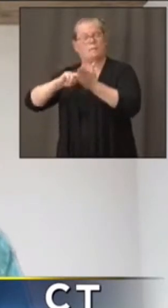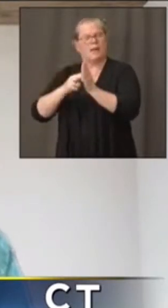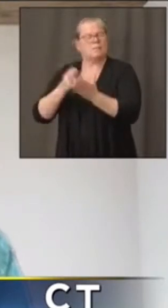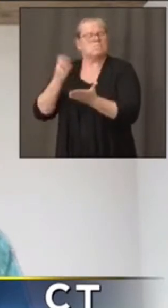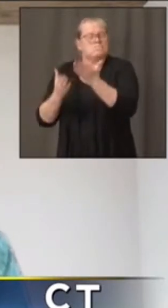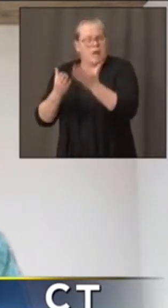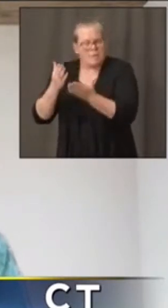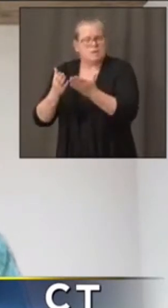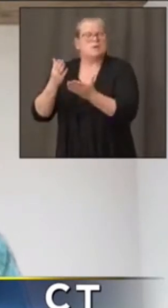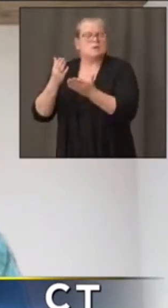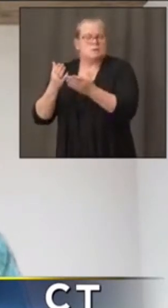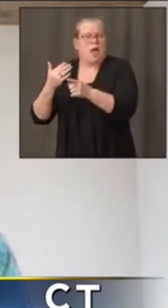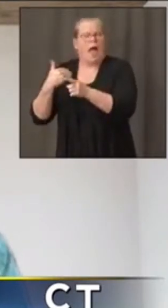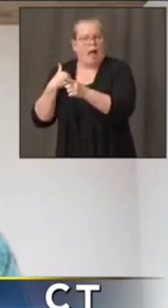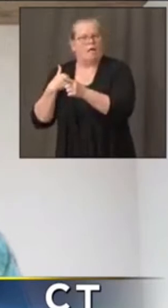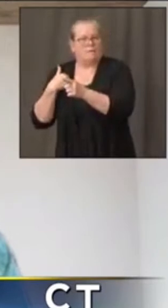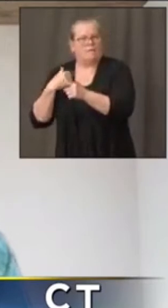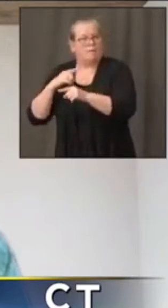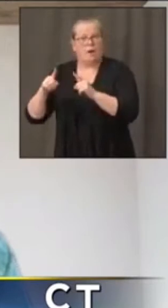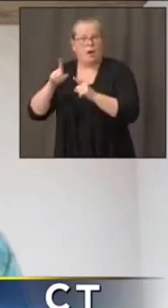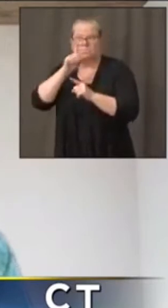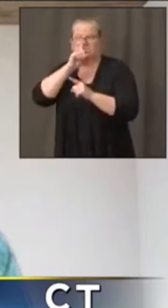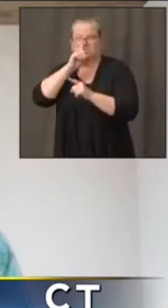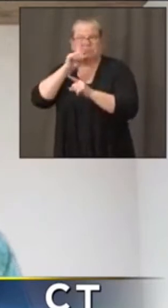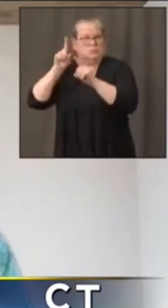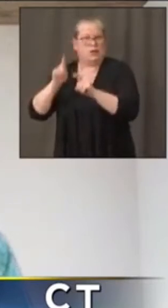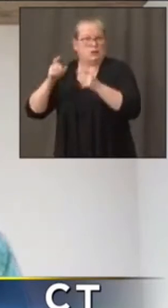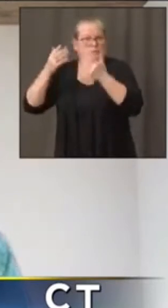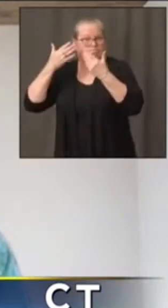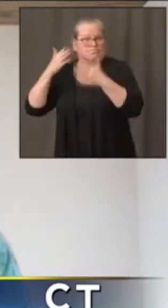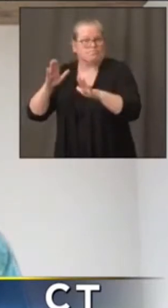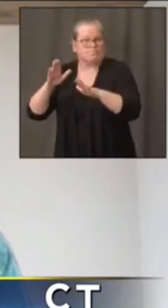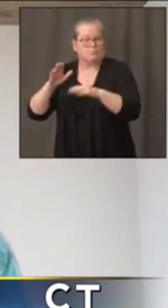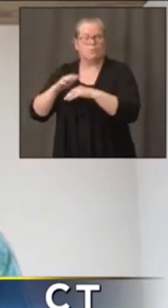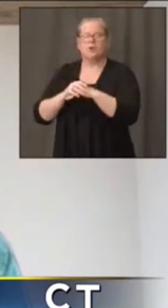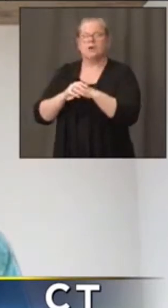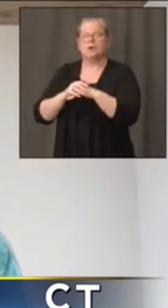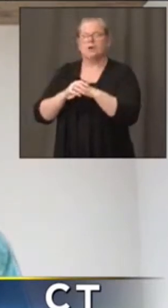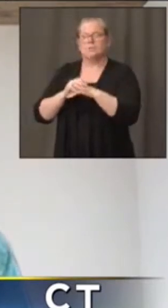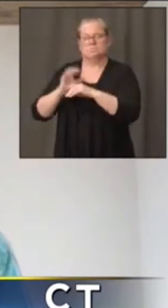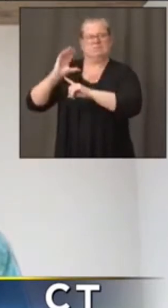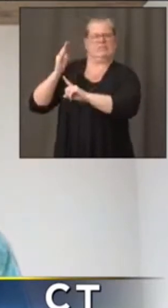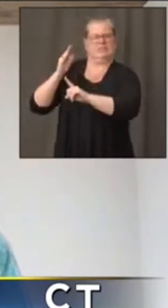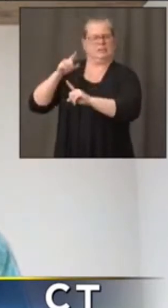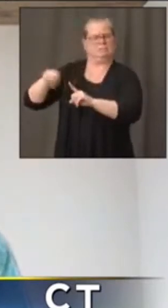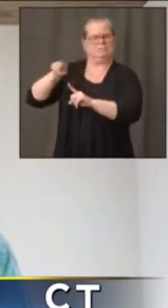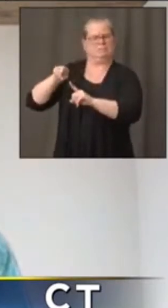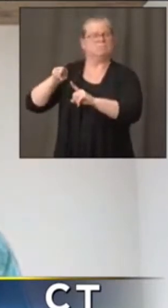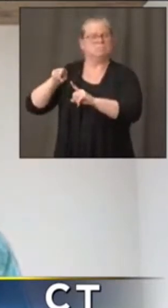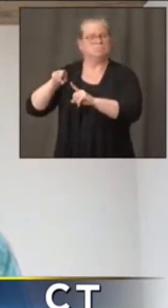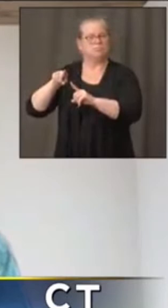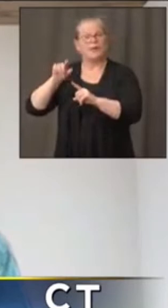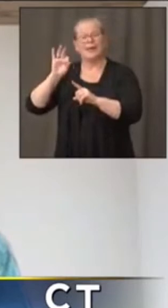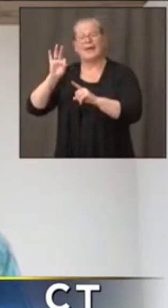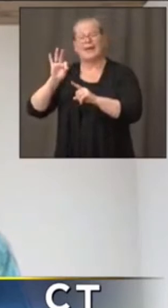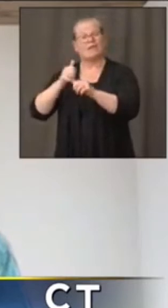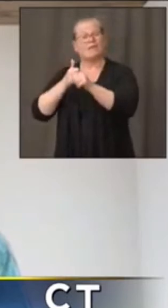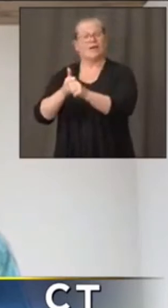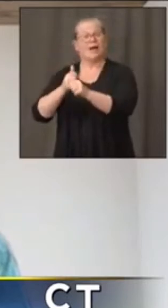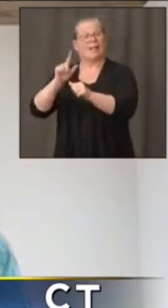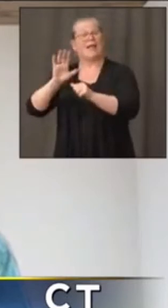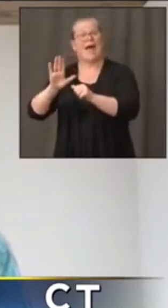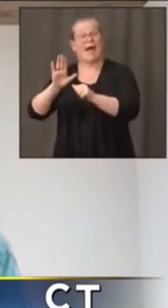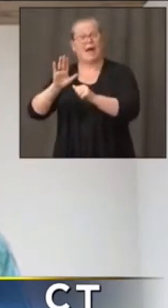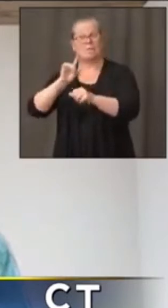this was necessary because if we just counted out laboratory confirmations we were too missed many of the deaths